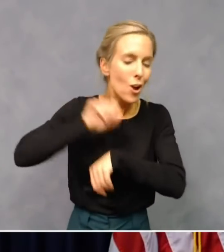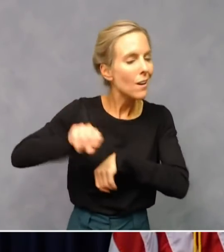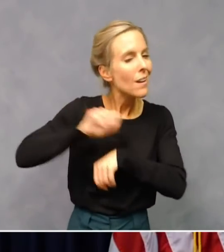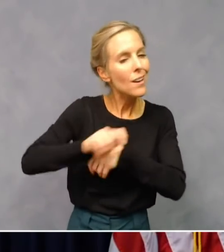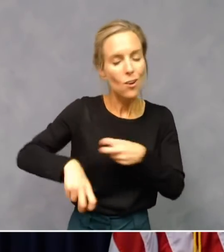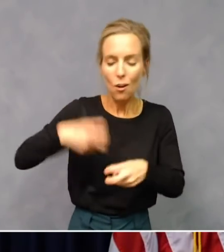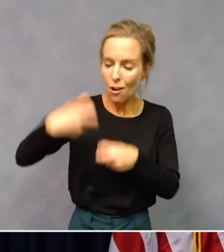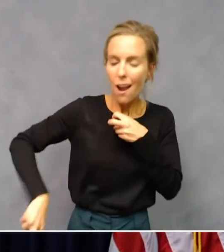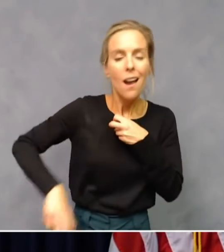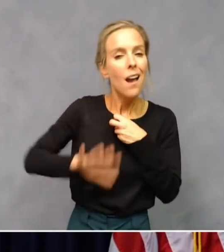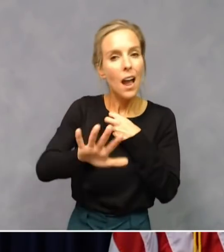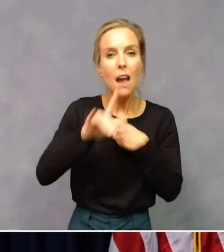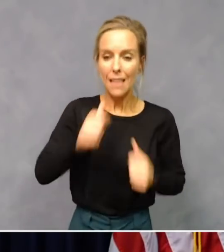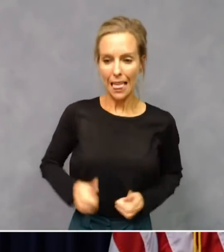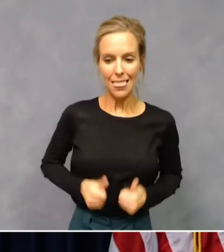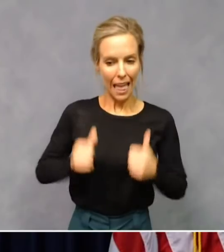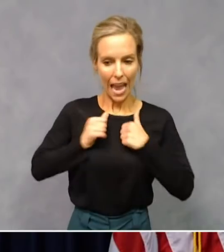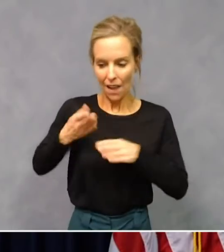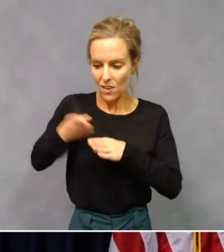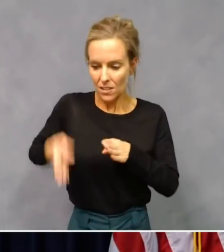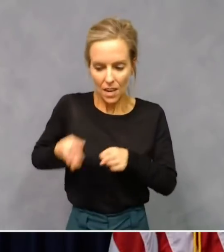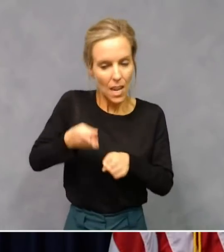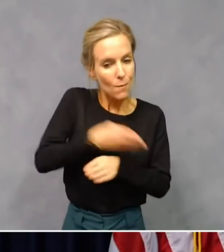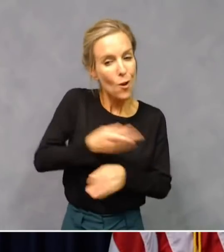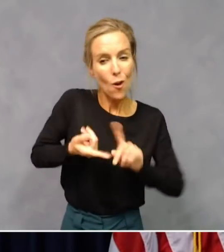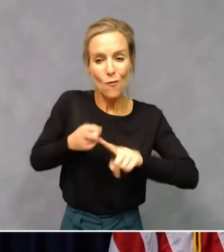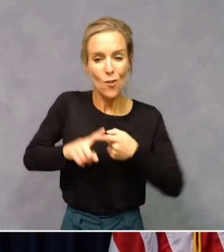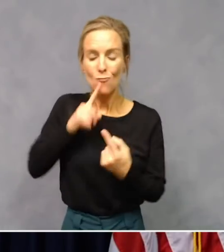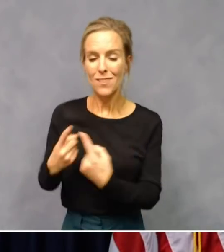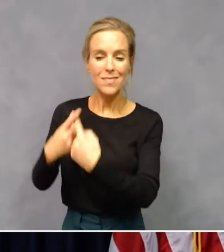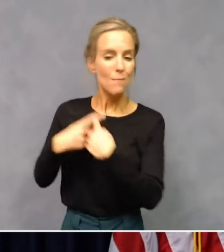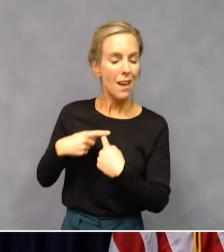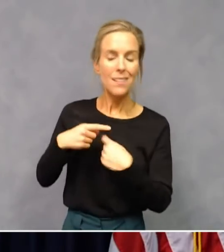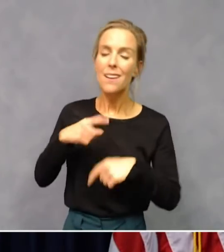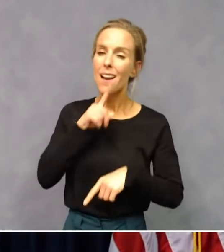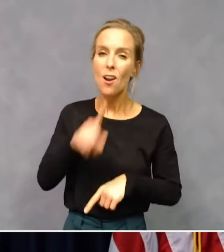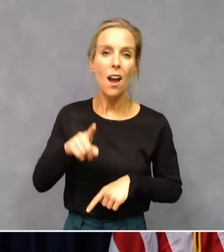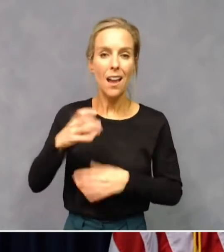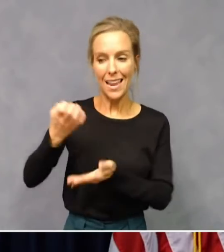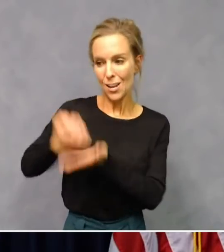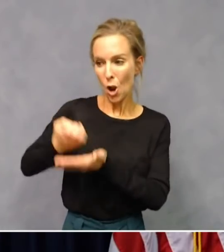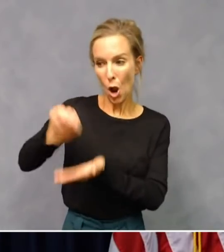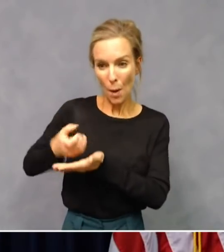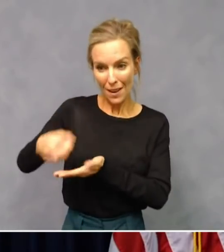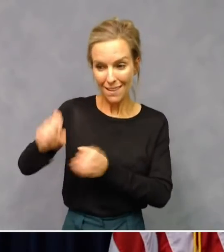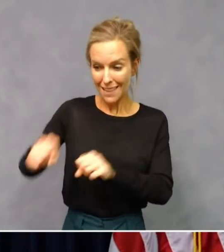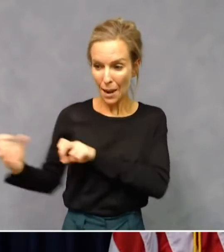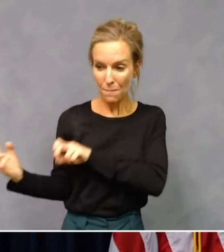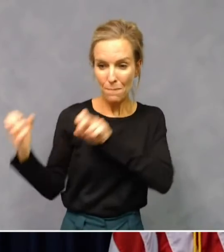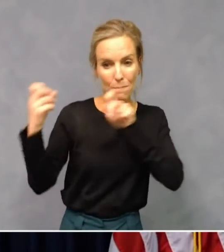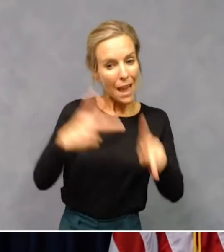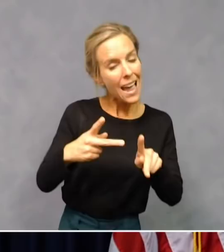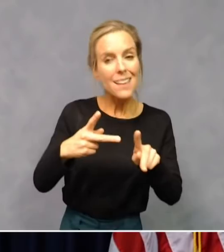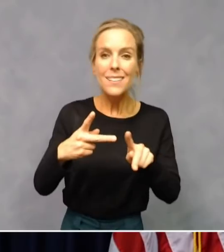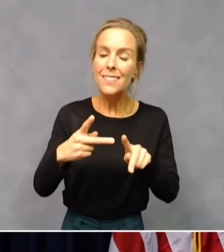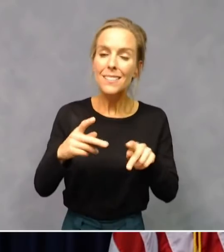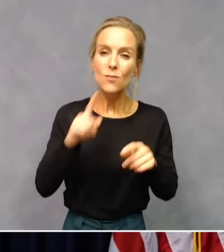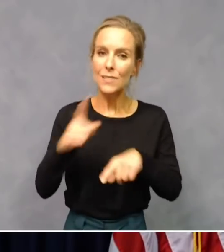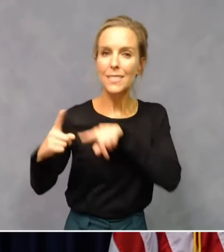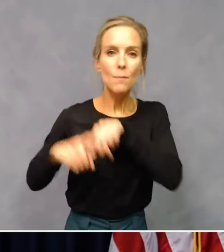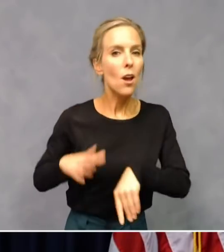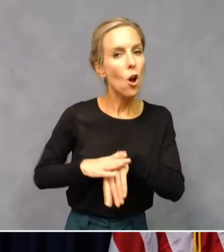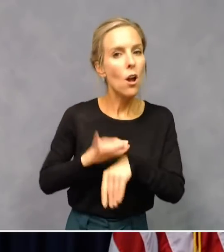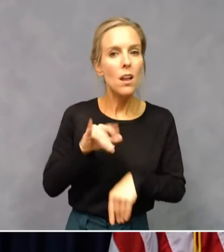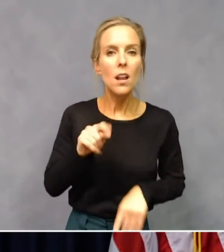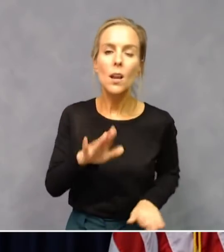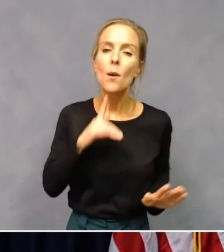lives of our neighbors and our friends depend upon it. Our economy and how quickly it can bounce back depends on it. So please wear